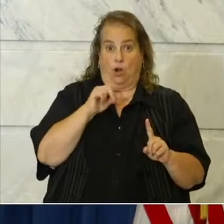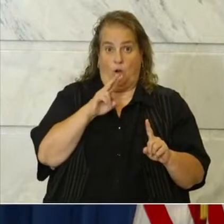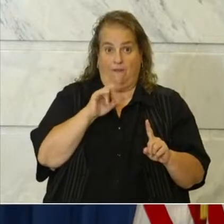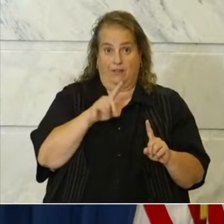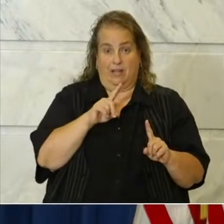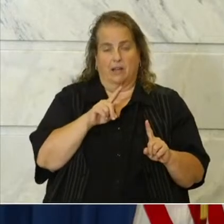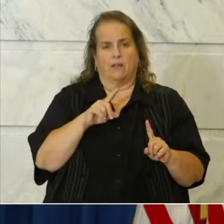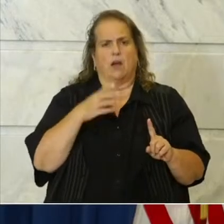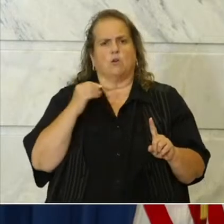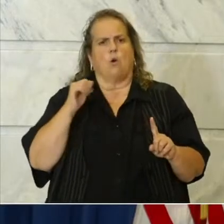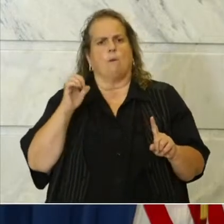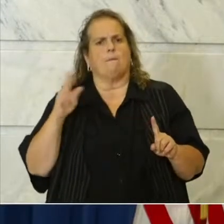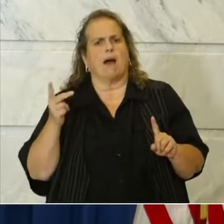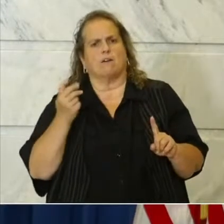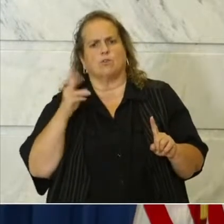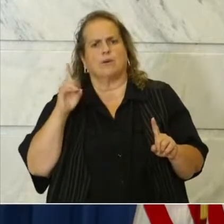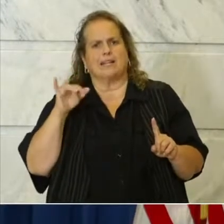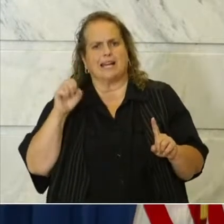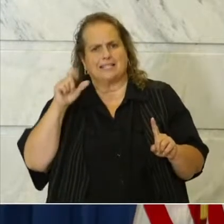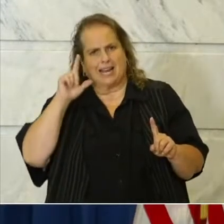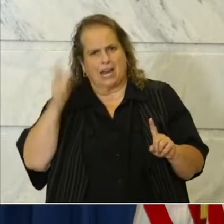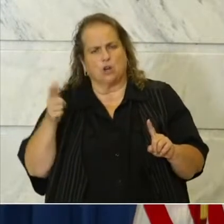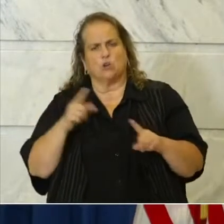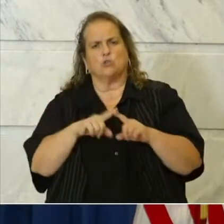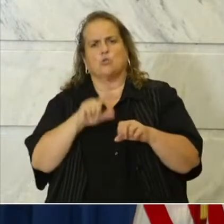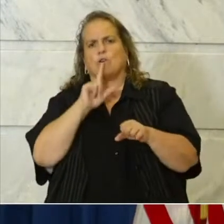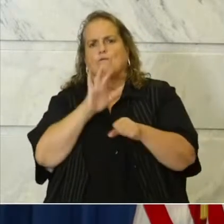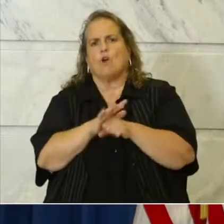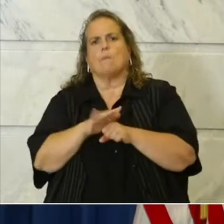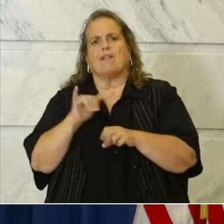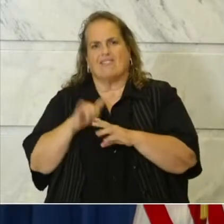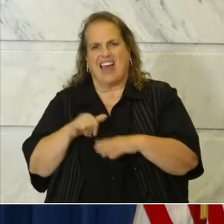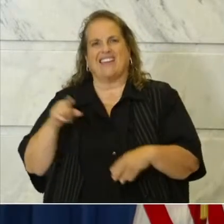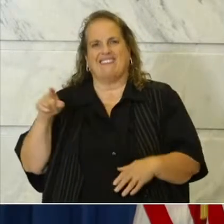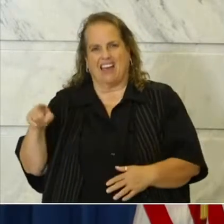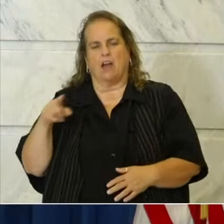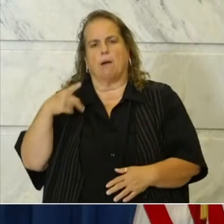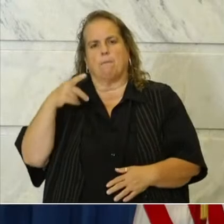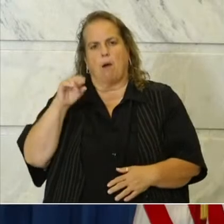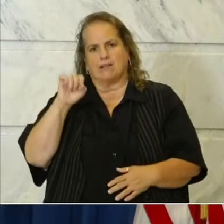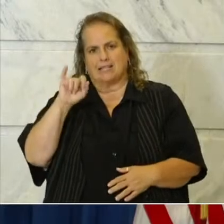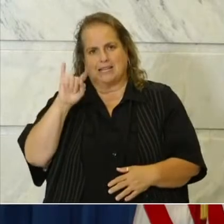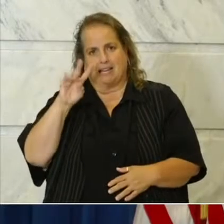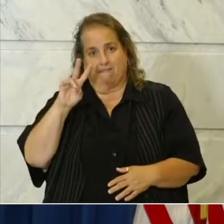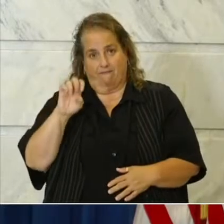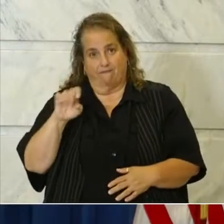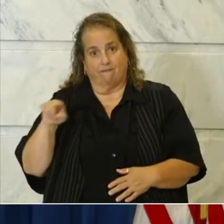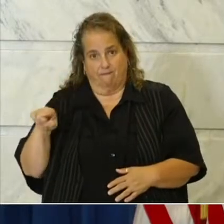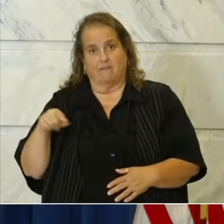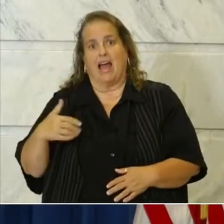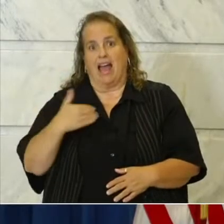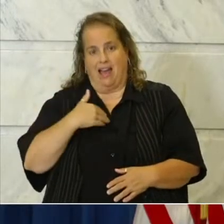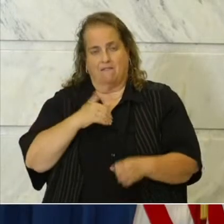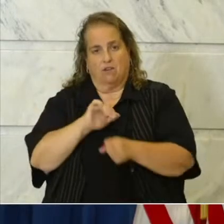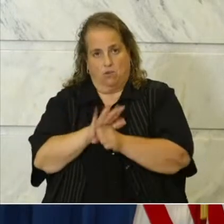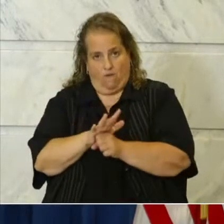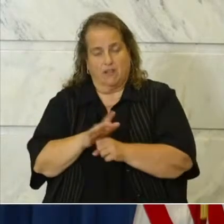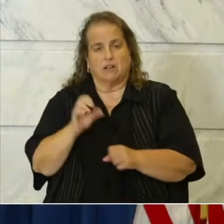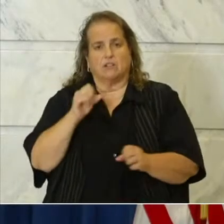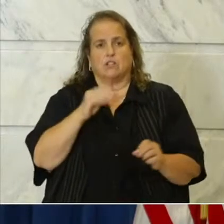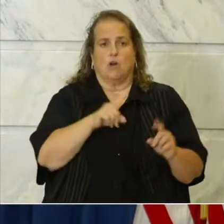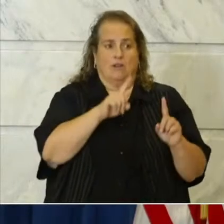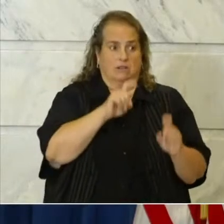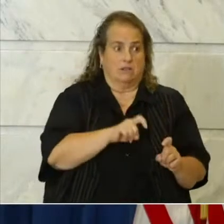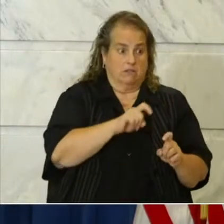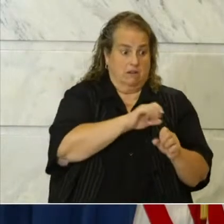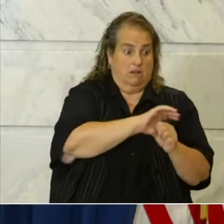to confirm that they're positive. Are their positive tests counted both times towards the total, or is an individual